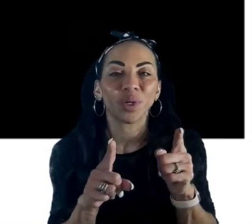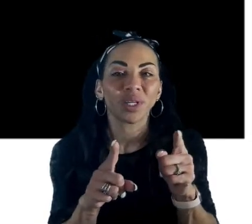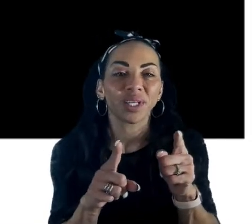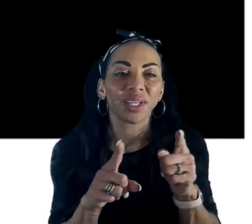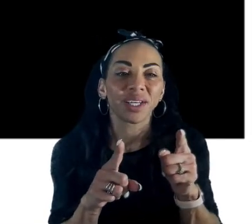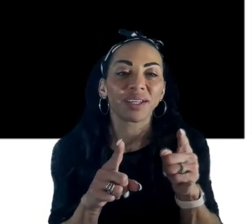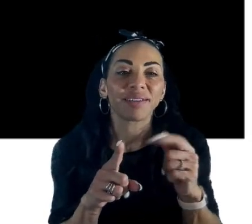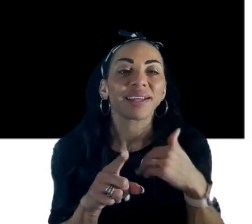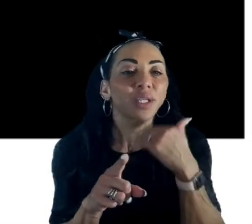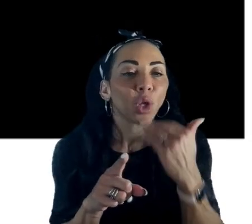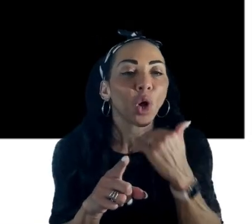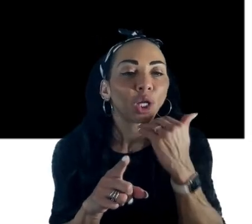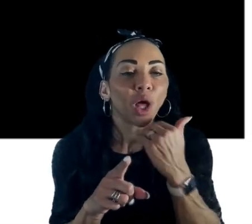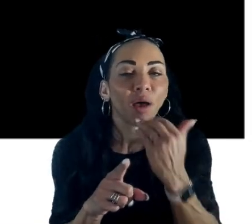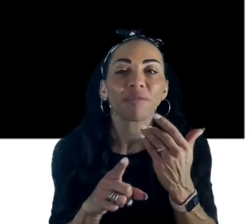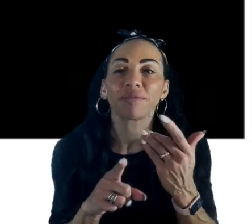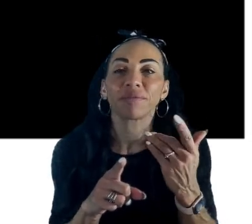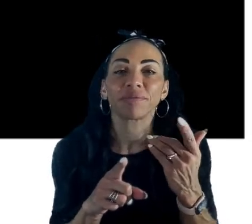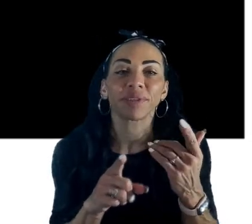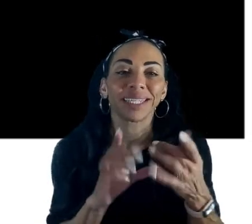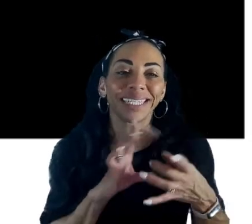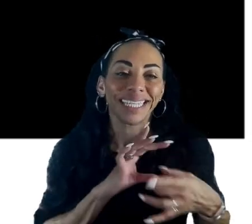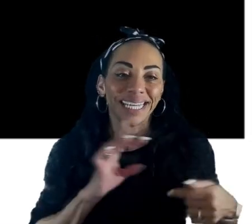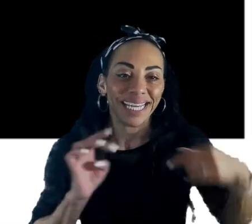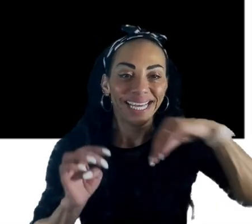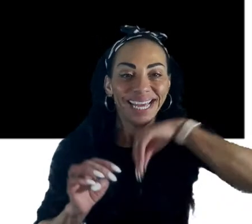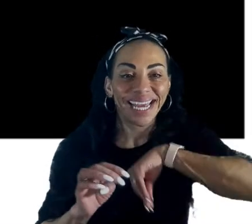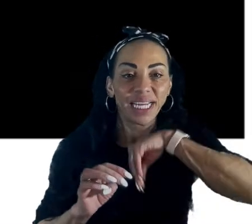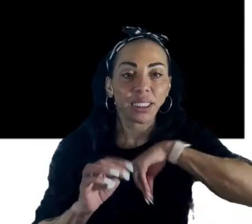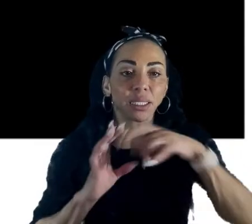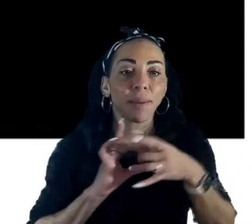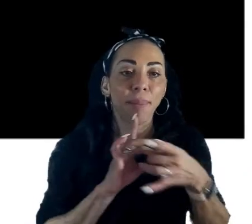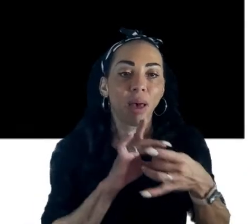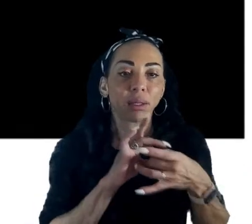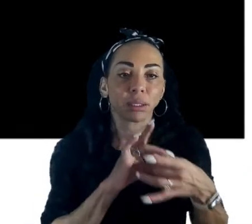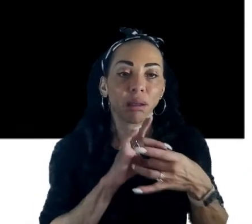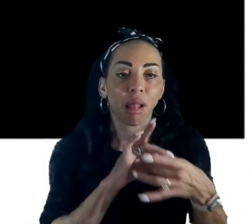interpersonal humanity stuff, I think, yeah.